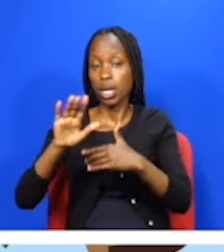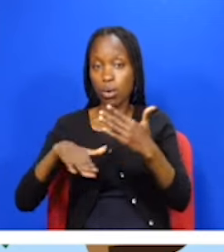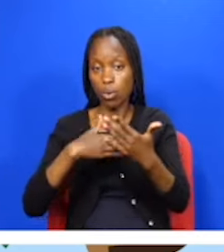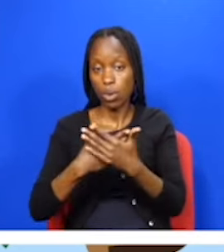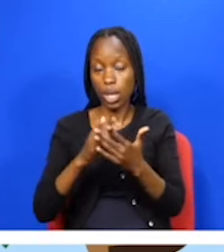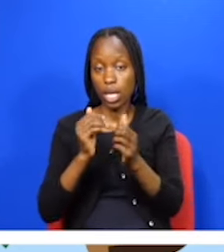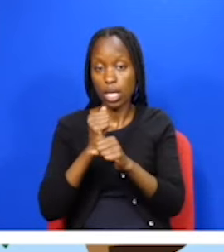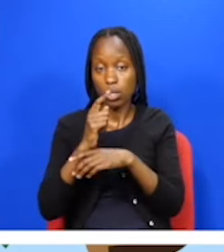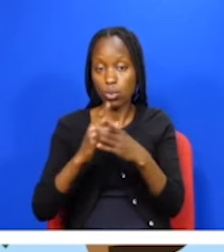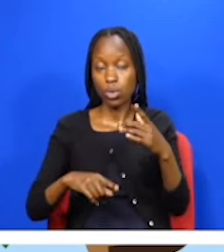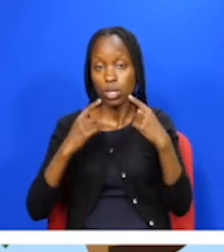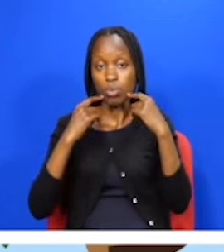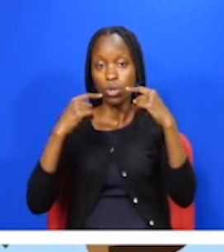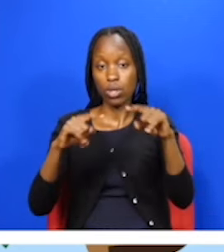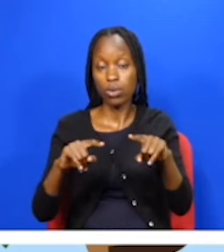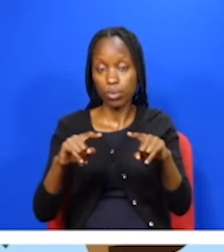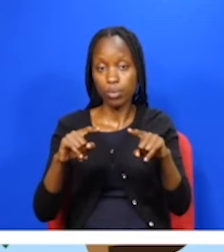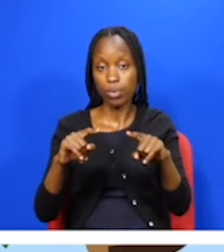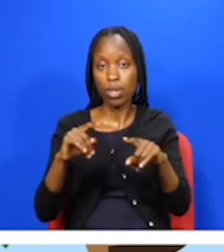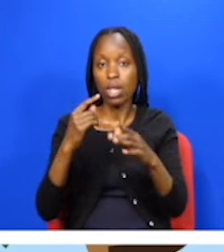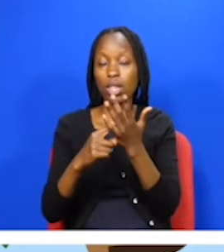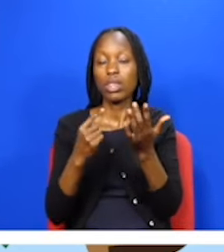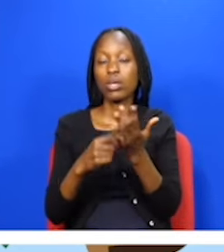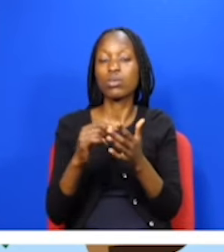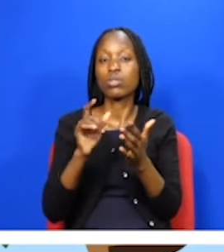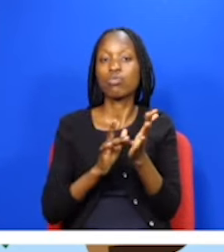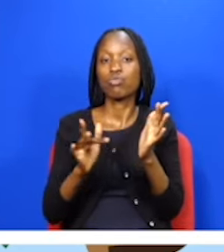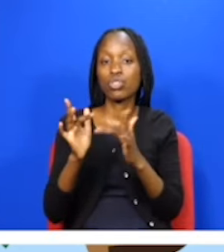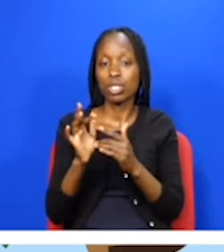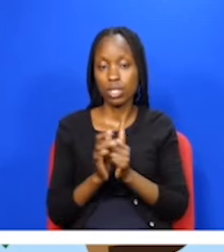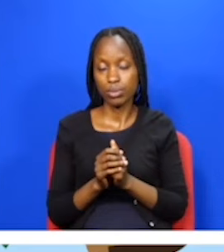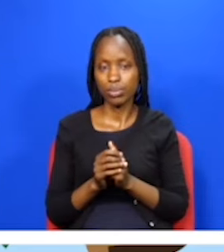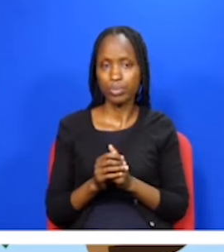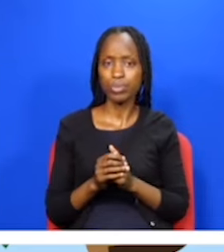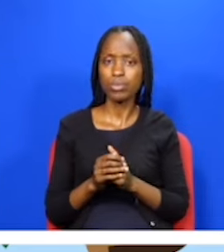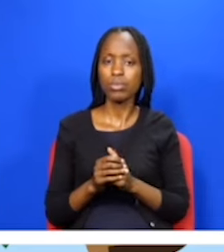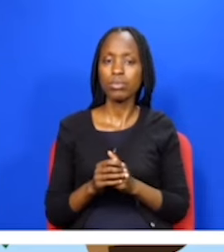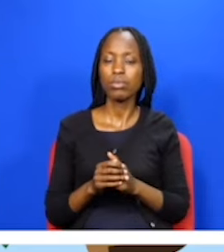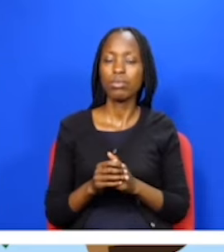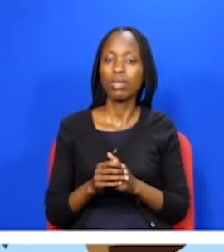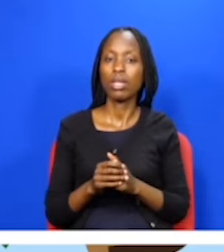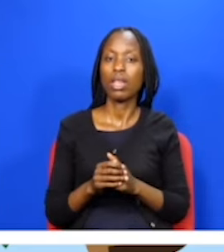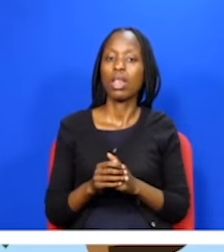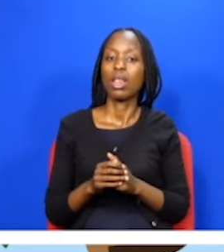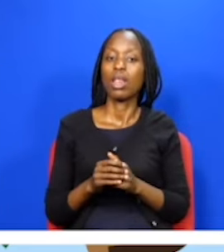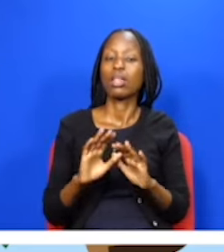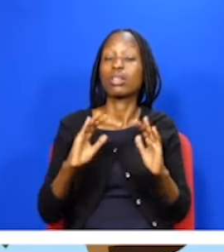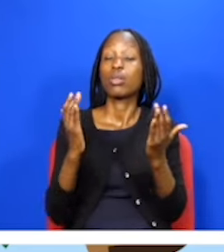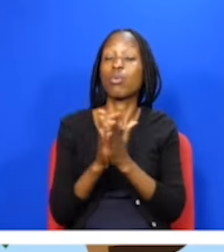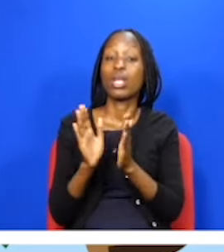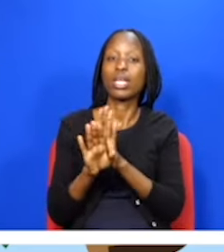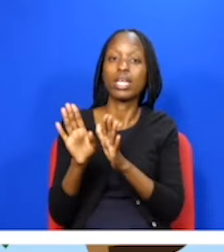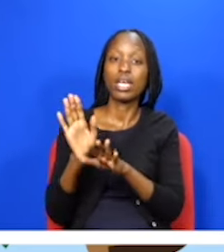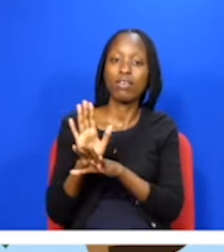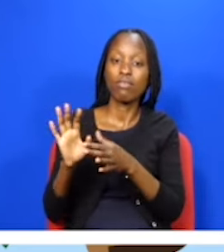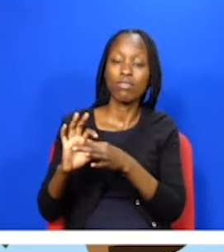what? Proclaim the gospel of Jesus. So the world and everything belongs to God, and